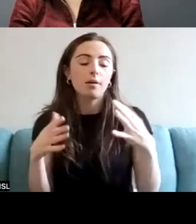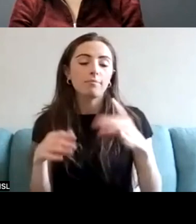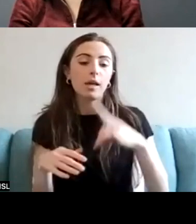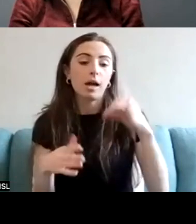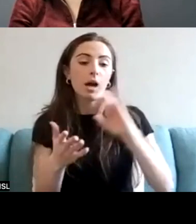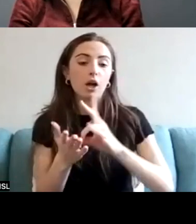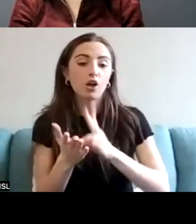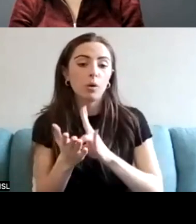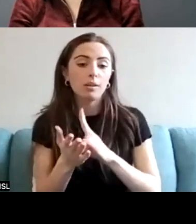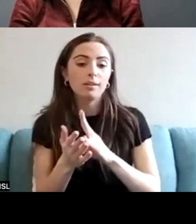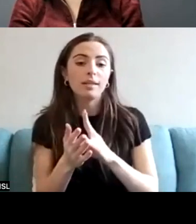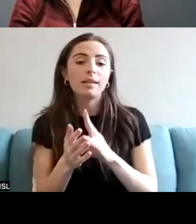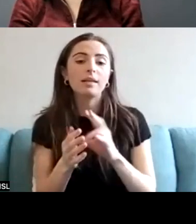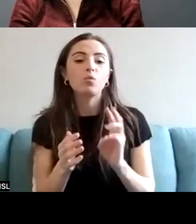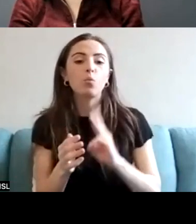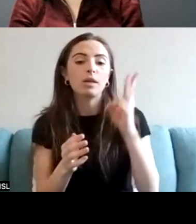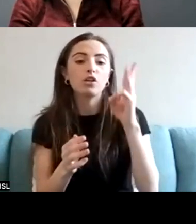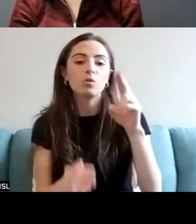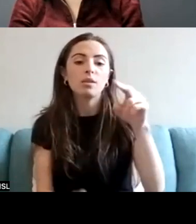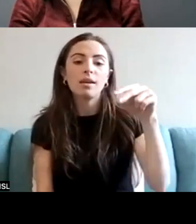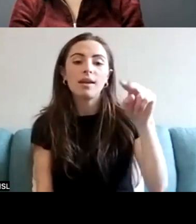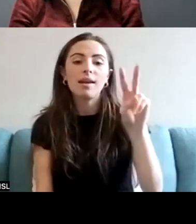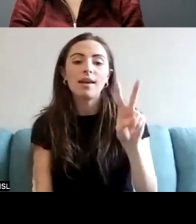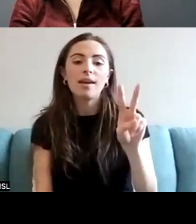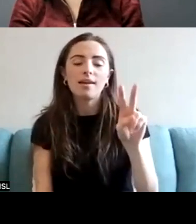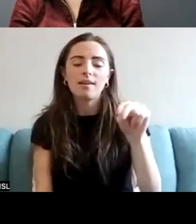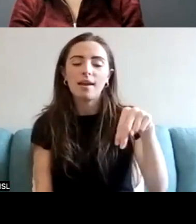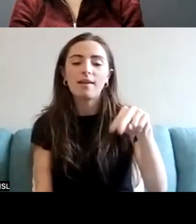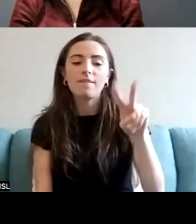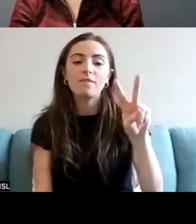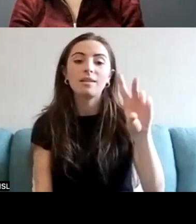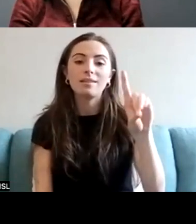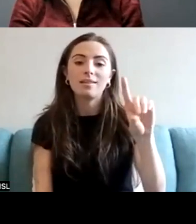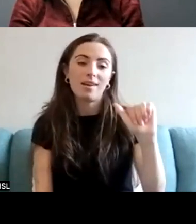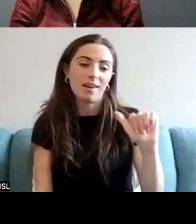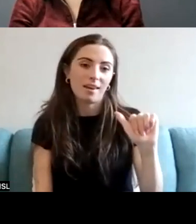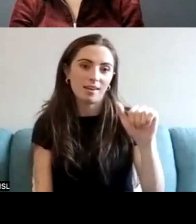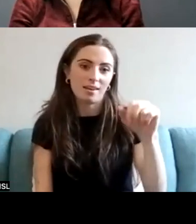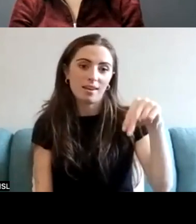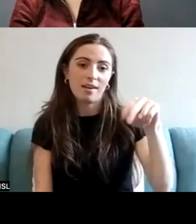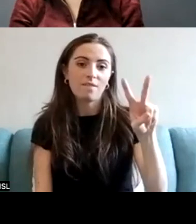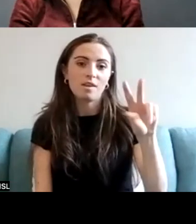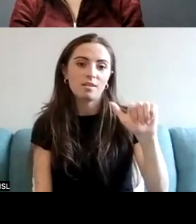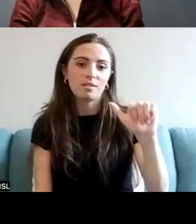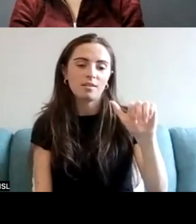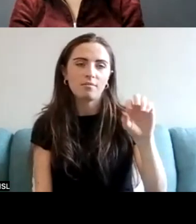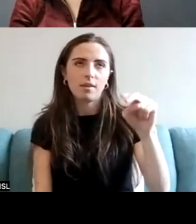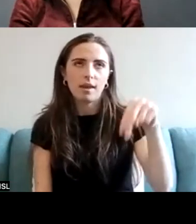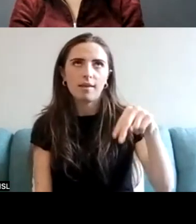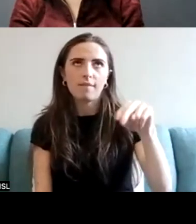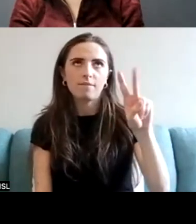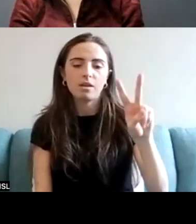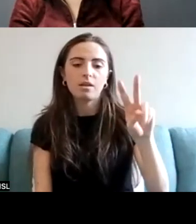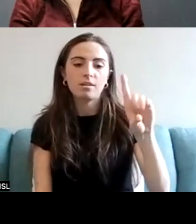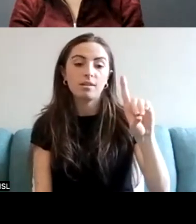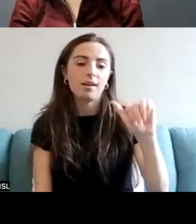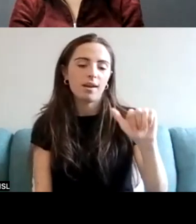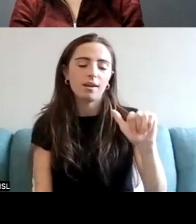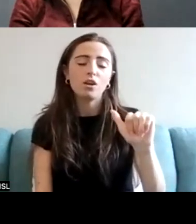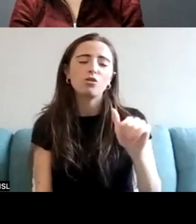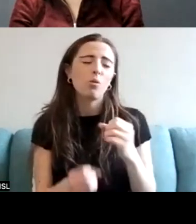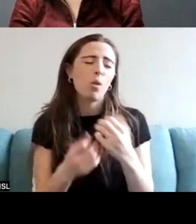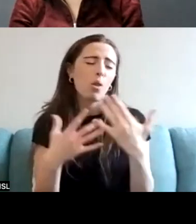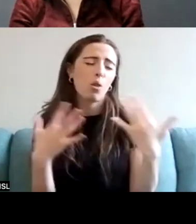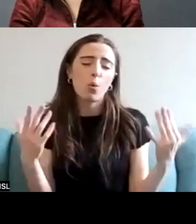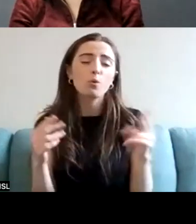called NVDA, non-visual desktop access. So there are loads out there, and we can give